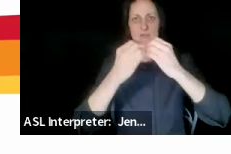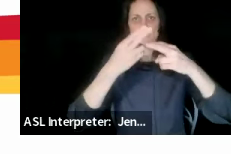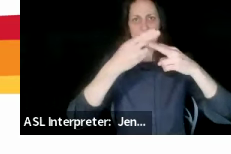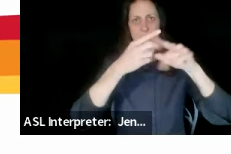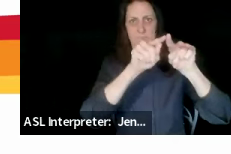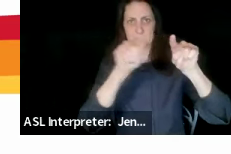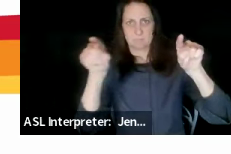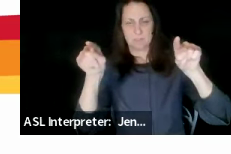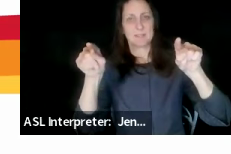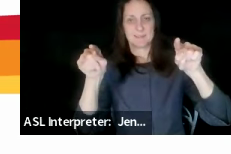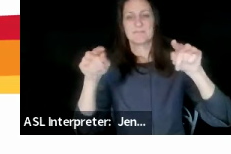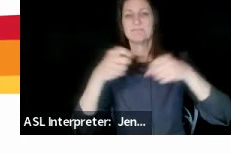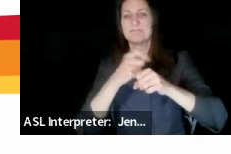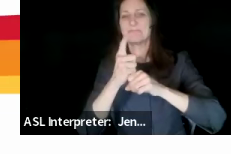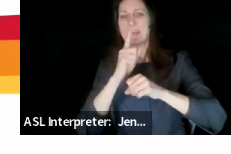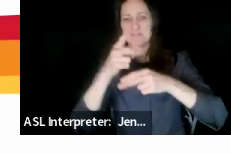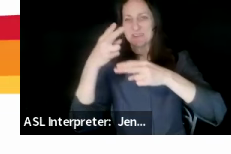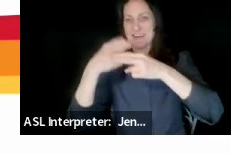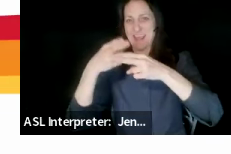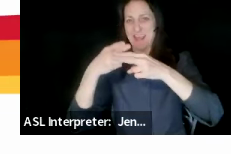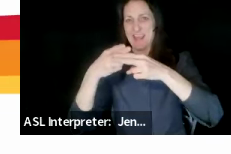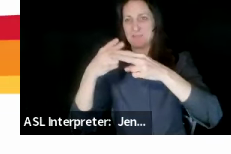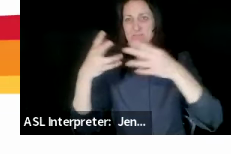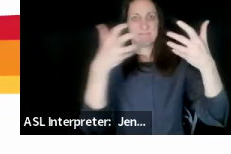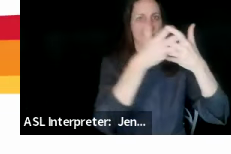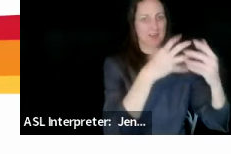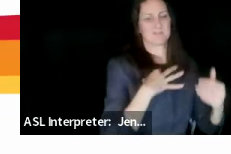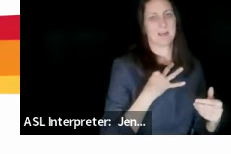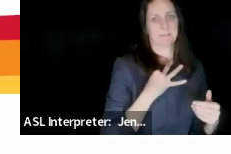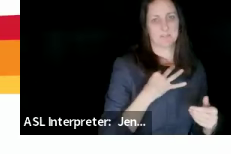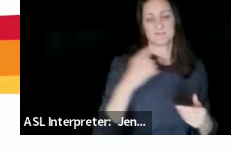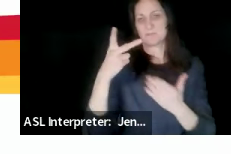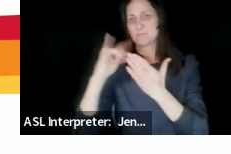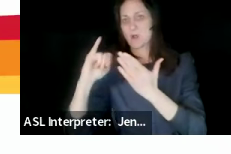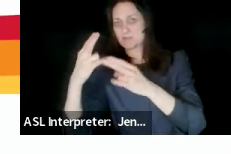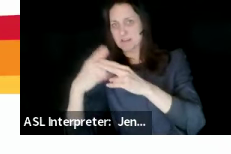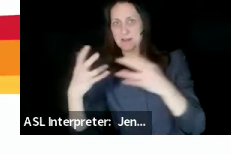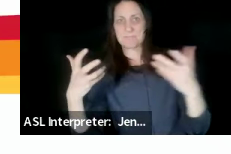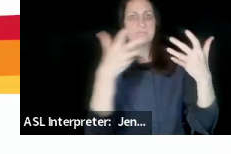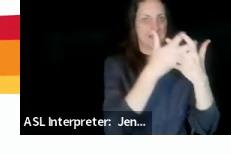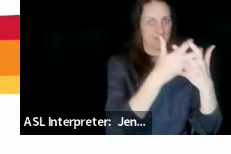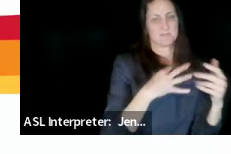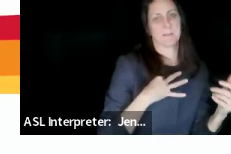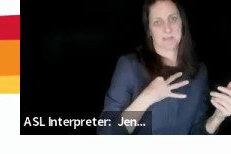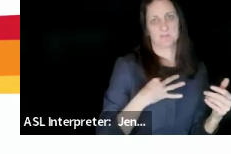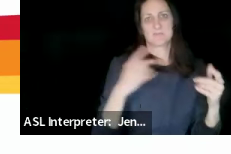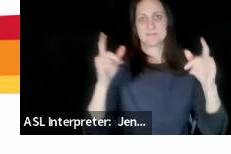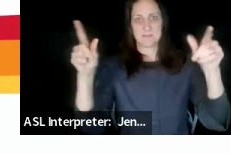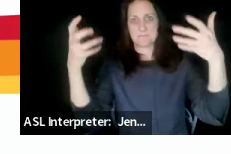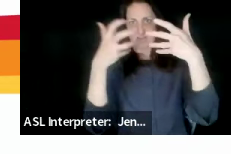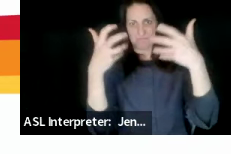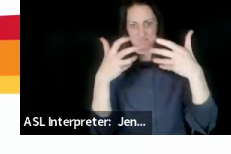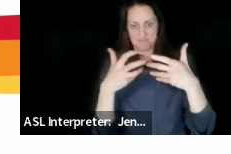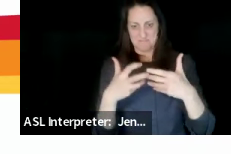make sure that it matches the application, the name of the project matches your application, and all these lines, the amount requested and the budget, it all matches together and it's the